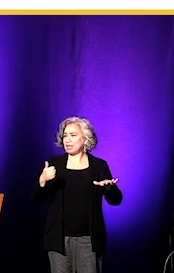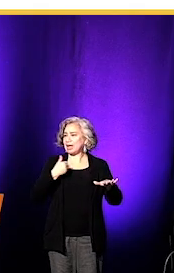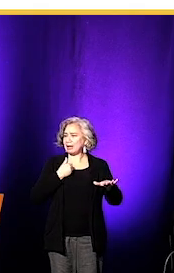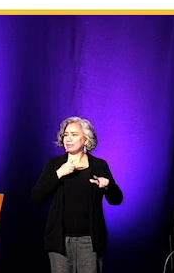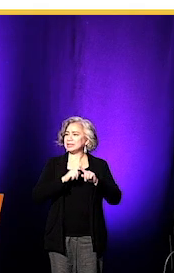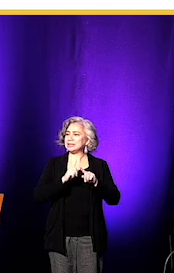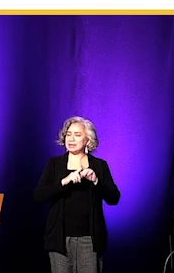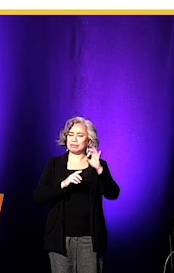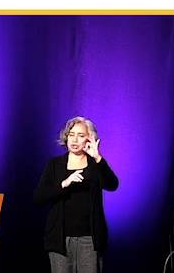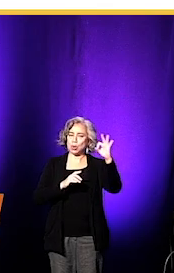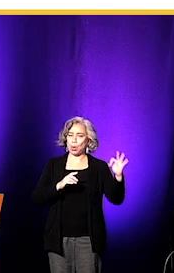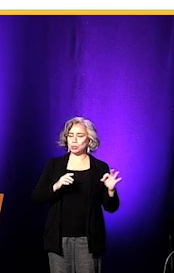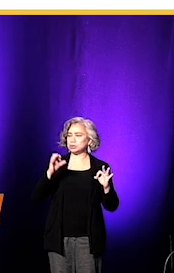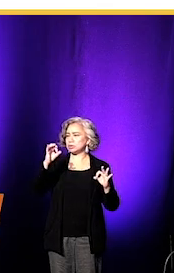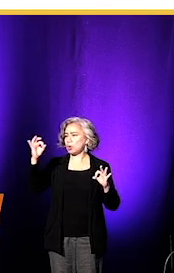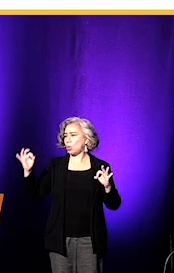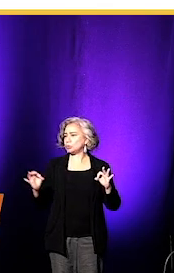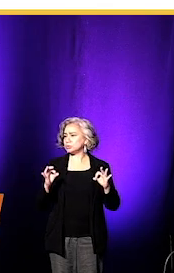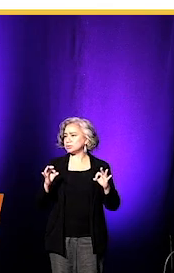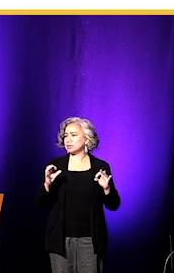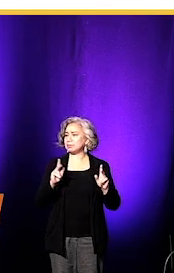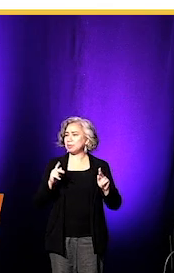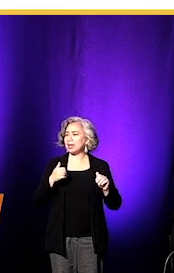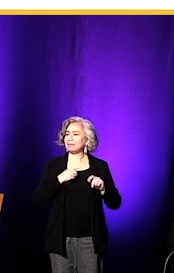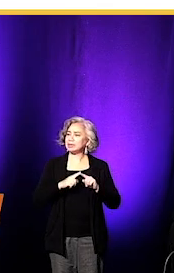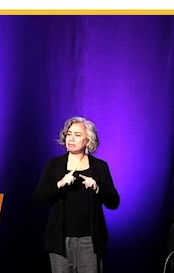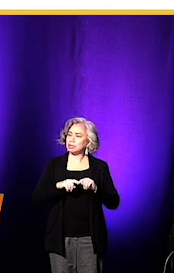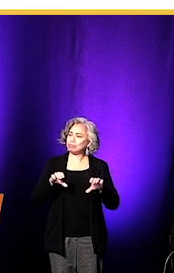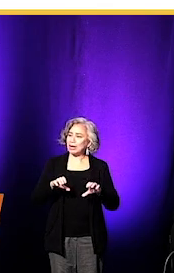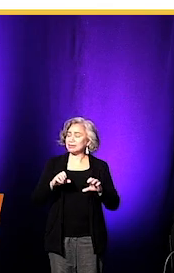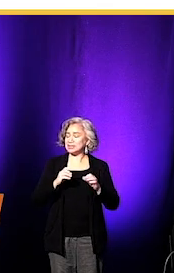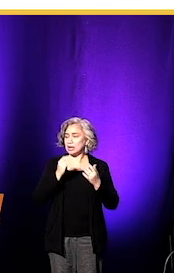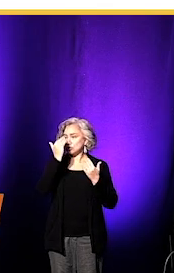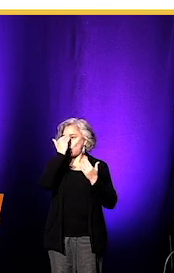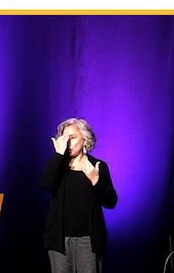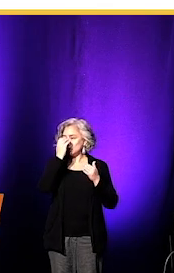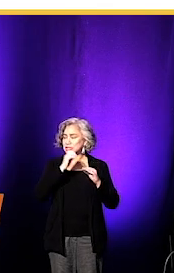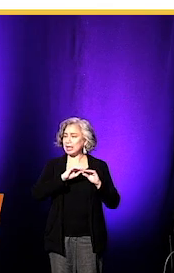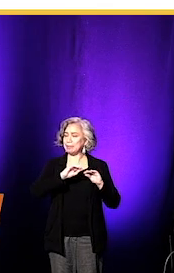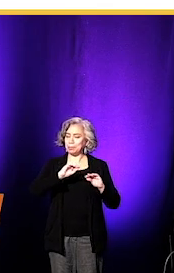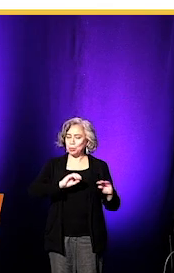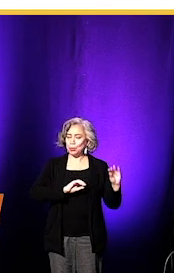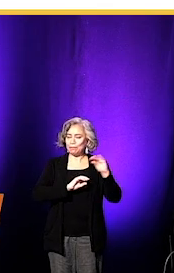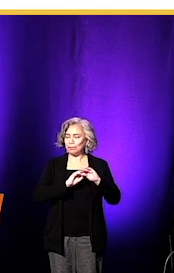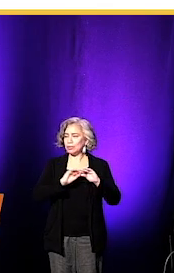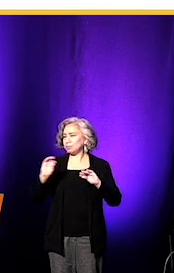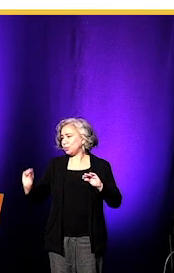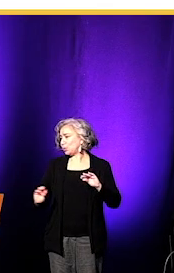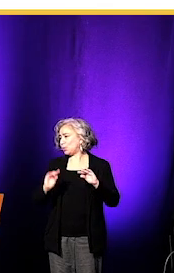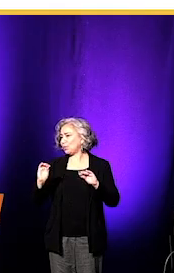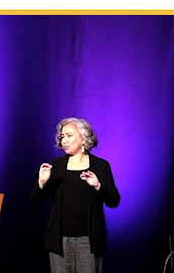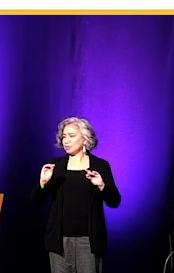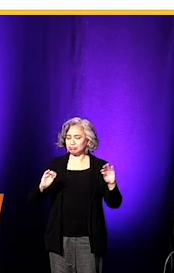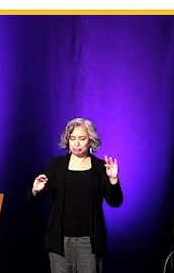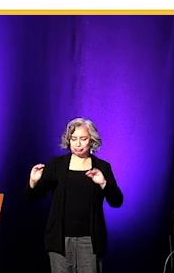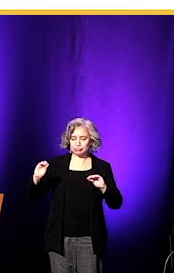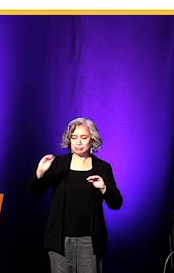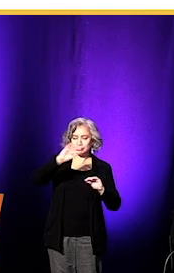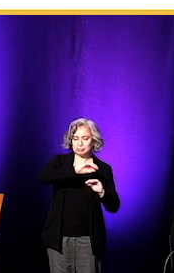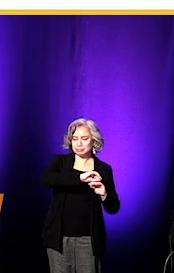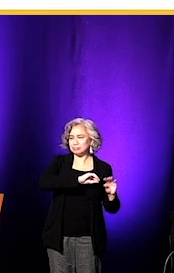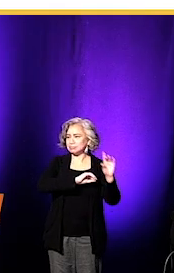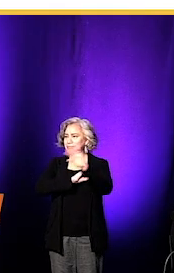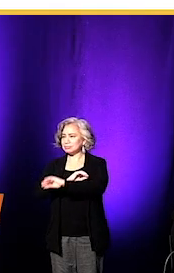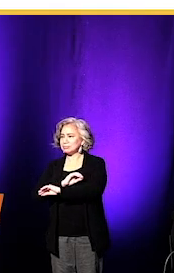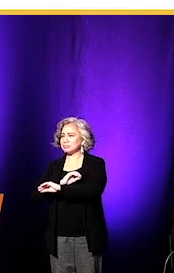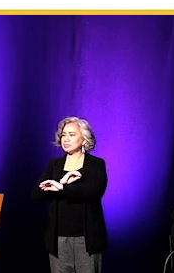nodes through which people, tools, practices, and knowledge move recursively and dynamically. People's participation in movement,